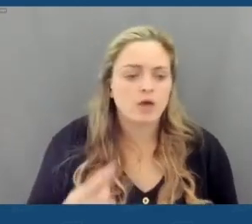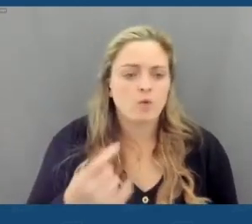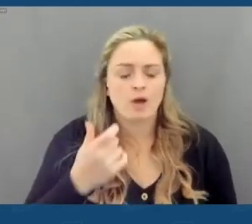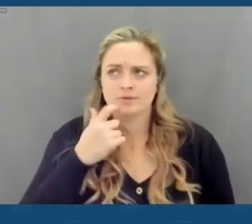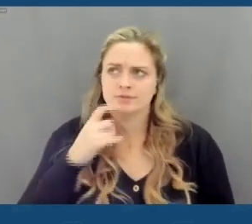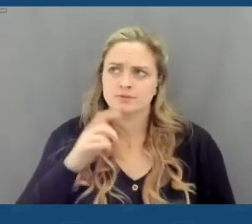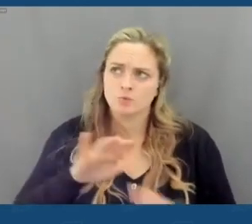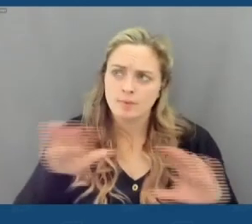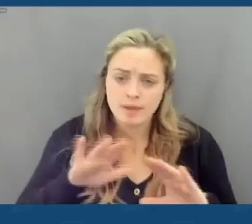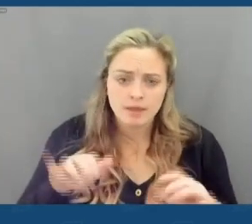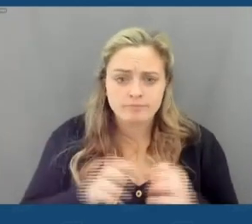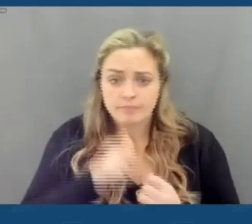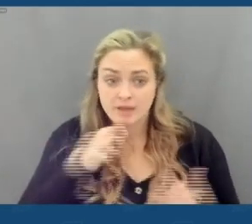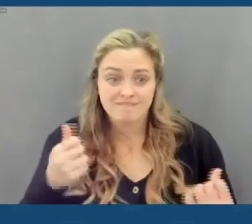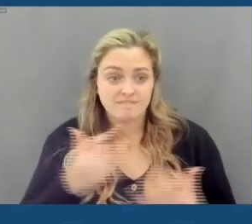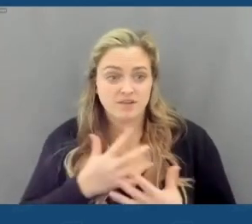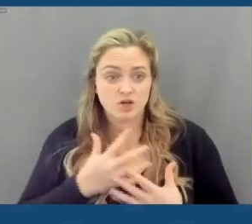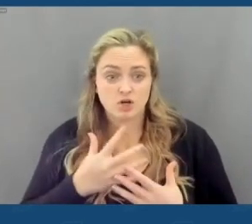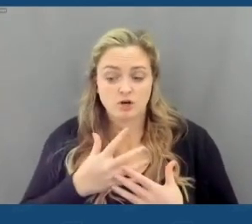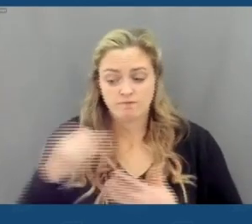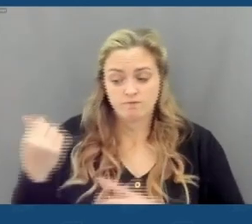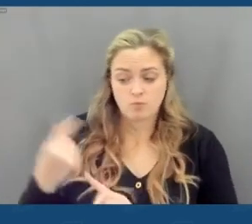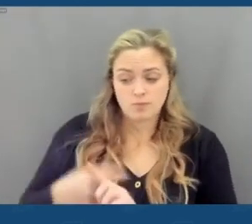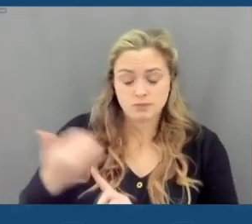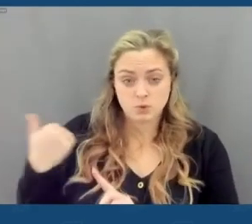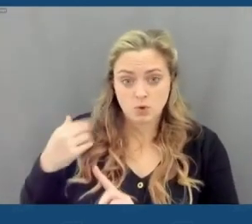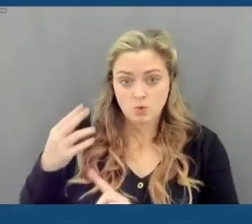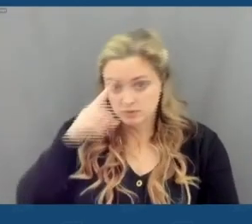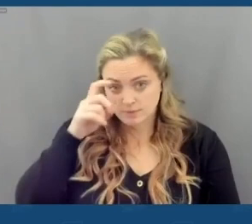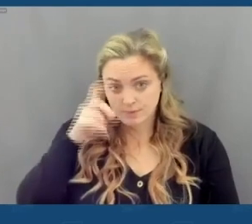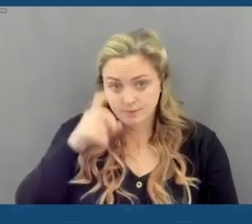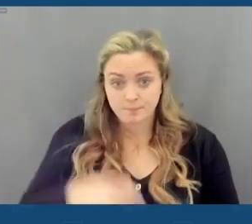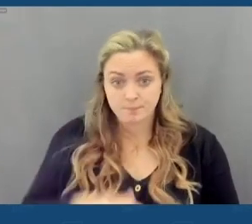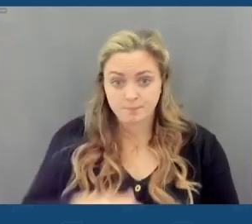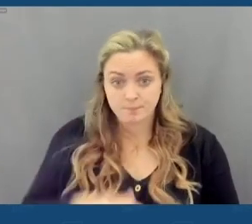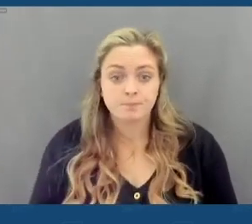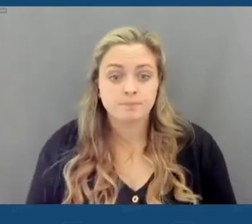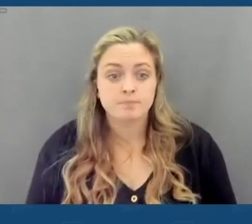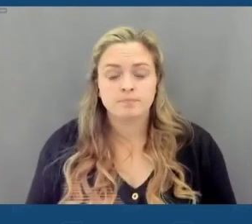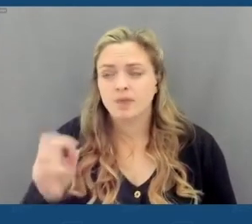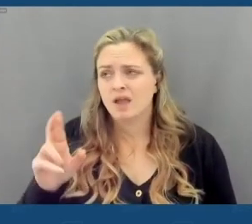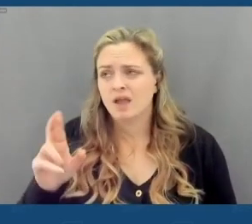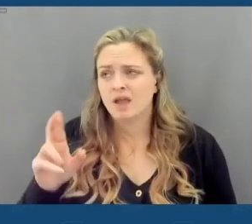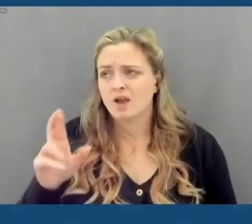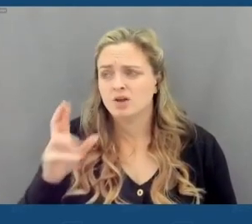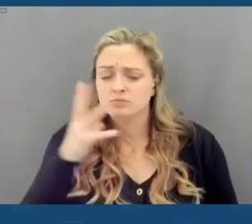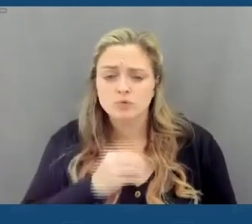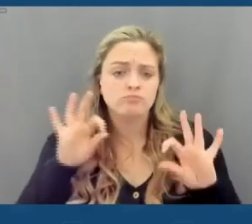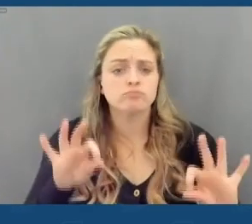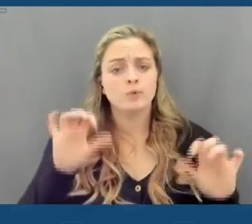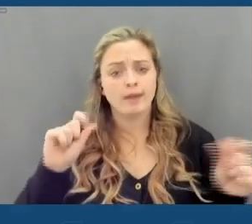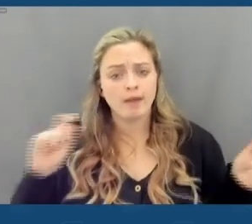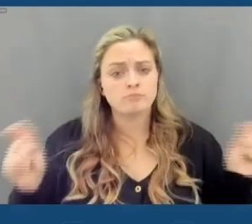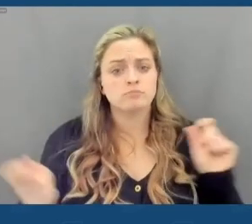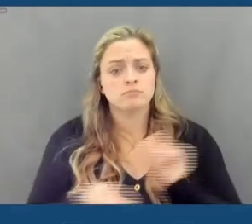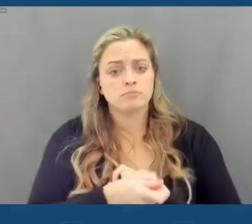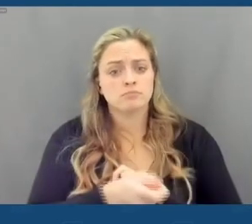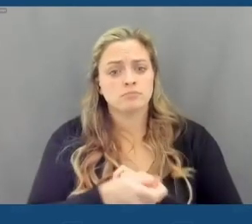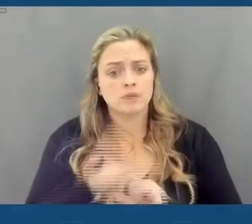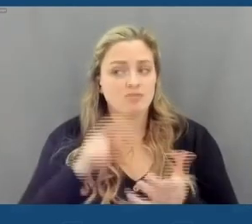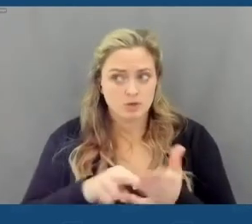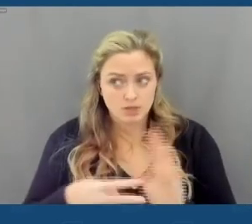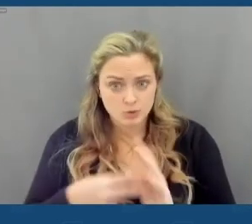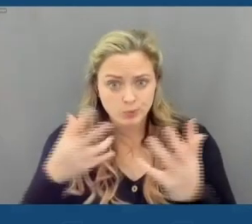without any fear just a few months ago in the summertime. The air is magnificent. We can make those changes if we're intentional